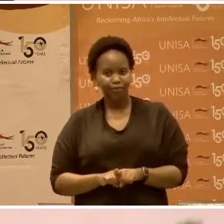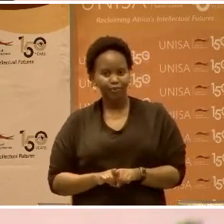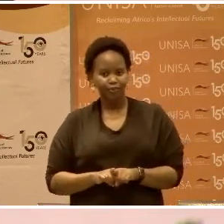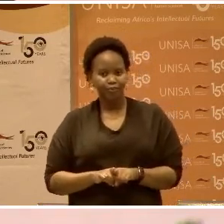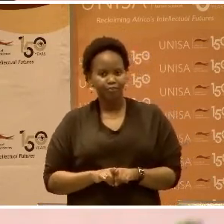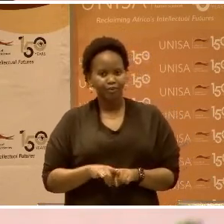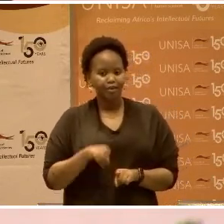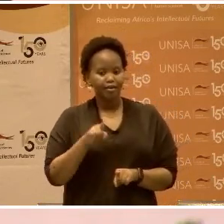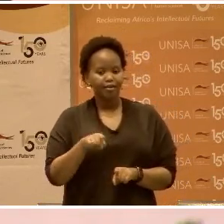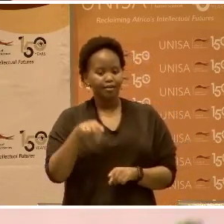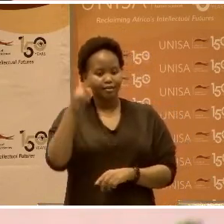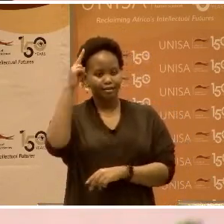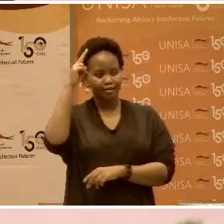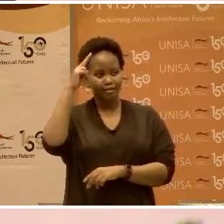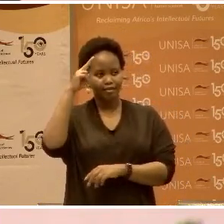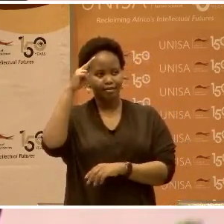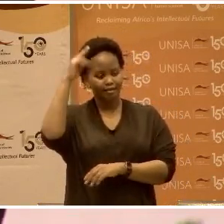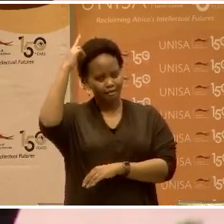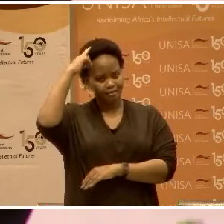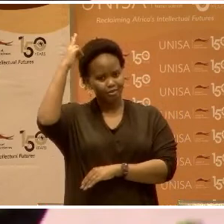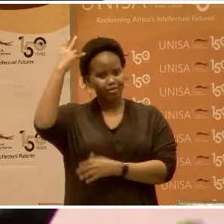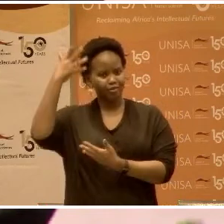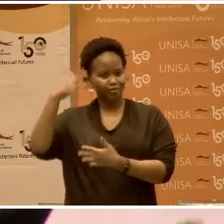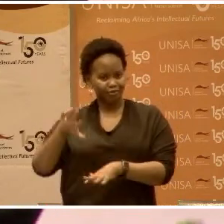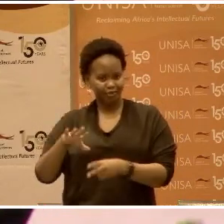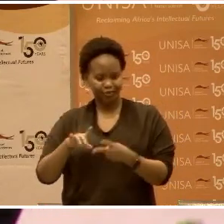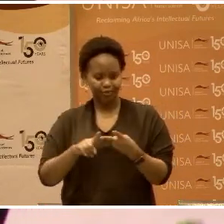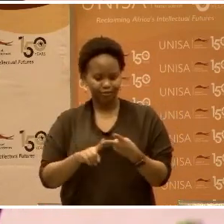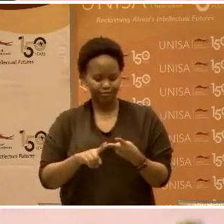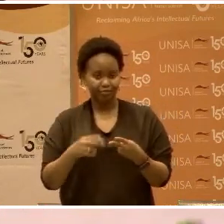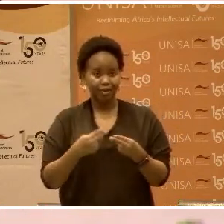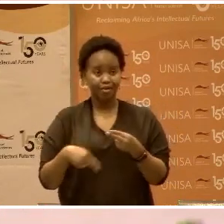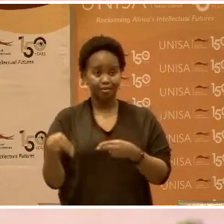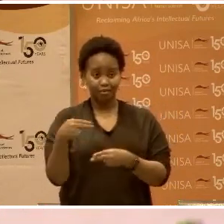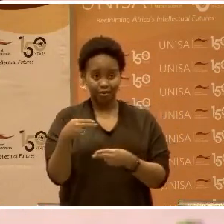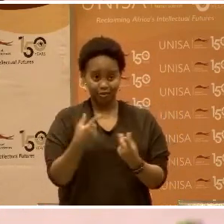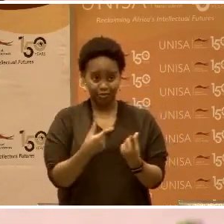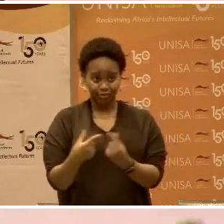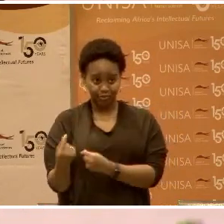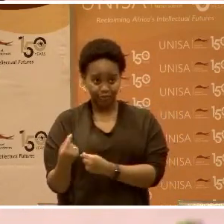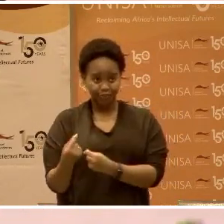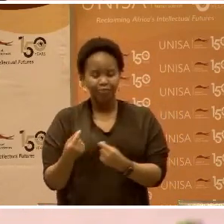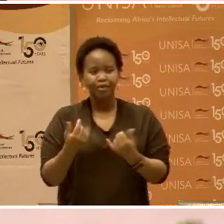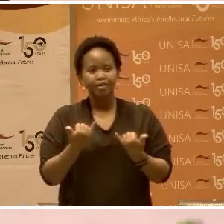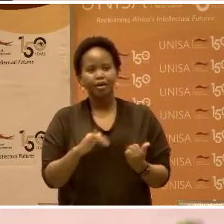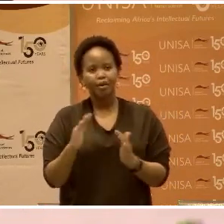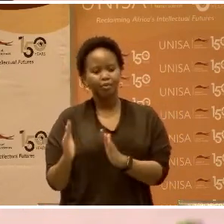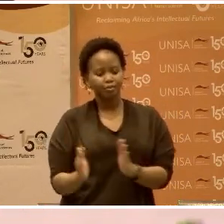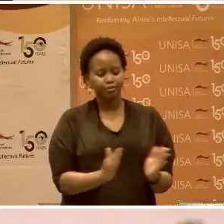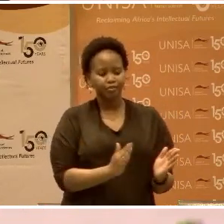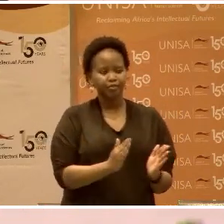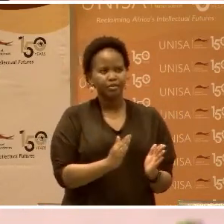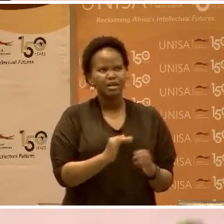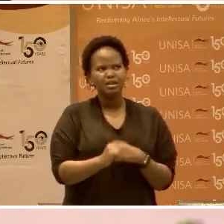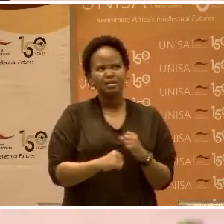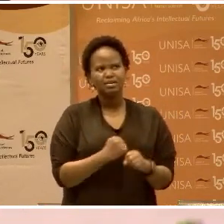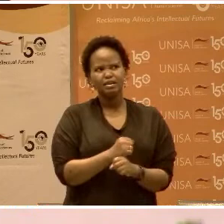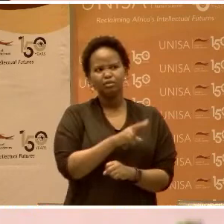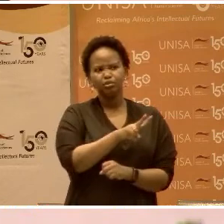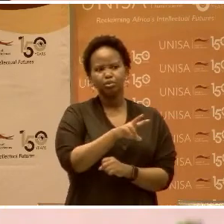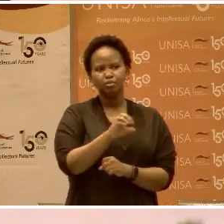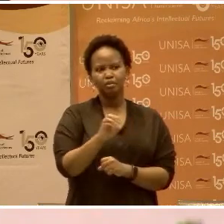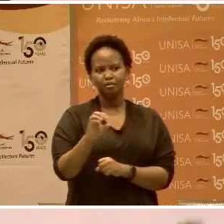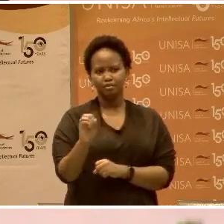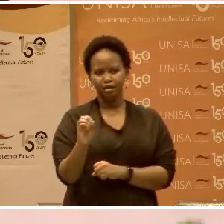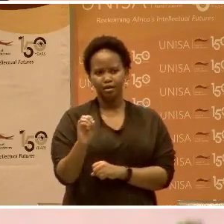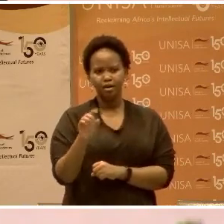honors. After his youth corps in the year 2000, Prof. Tella enrolled for a master's